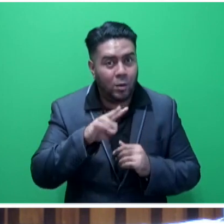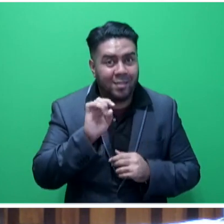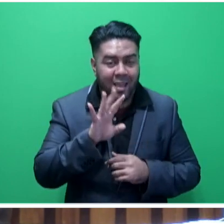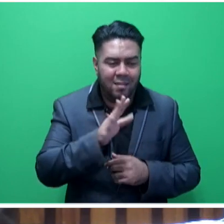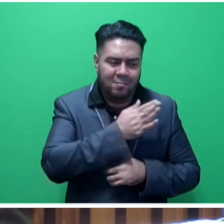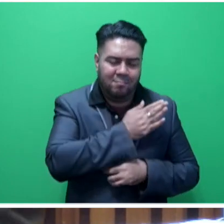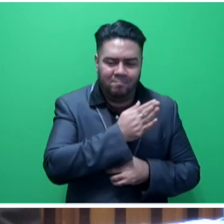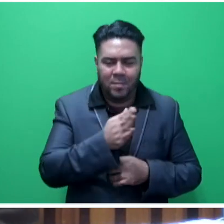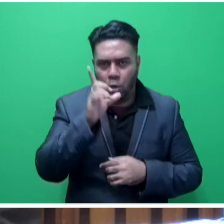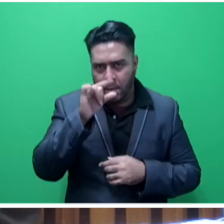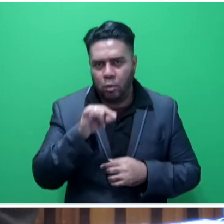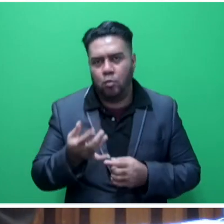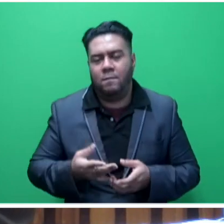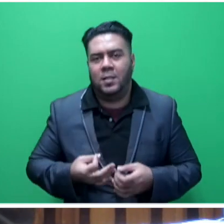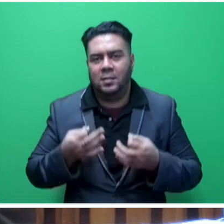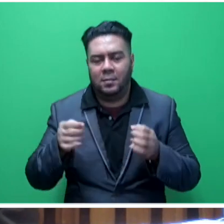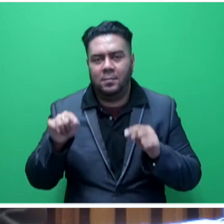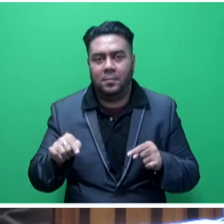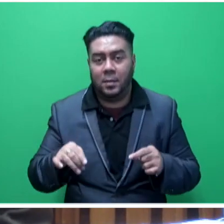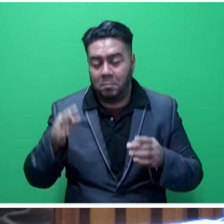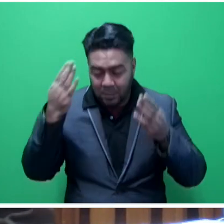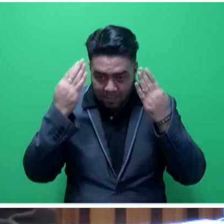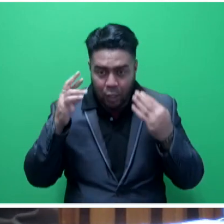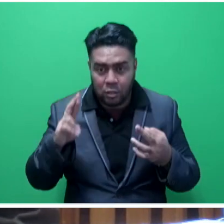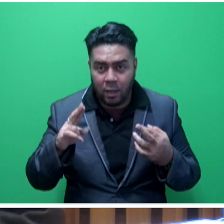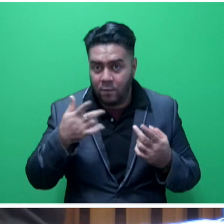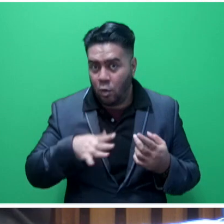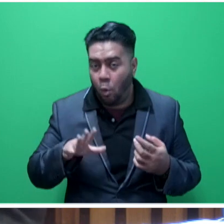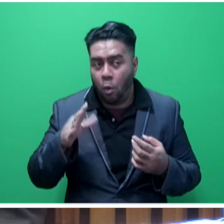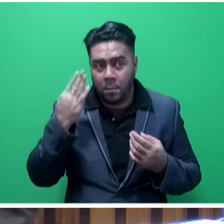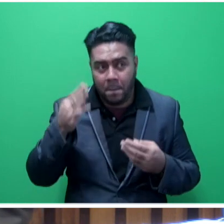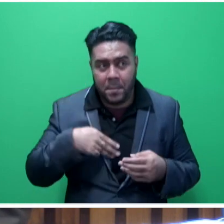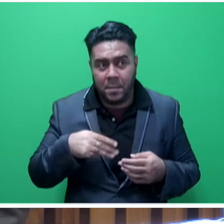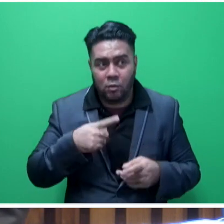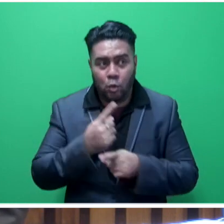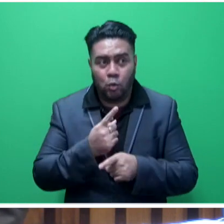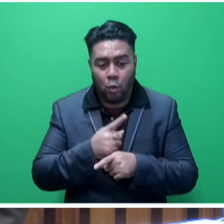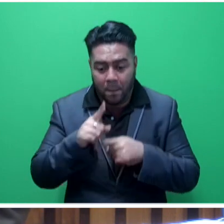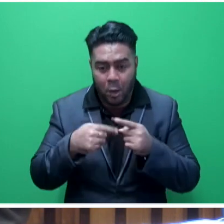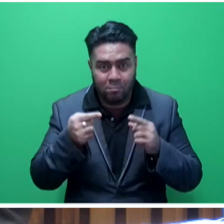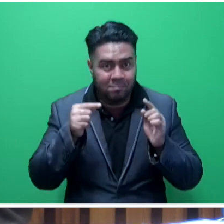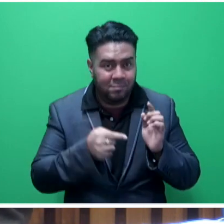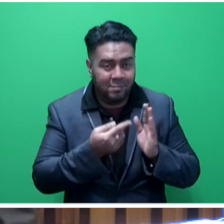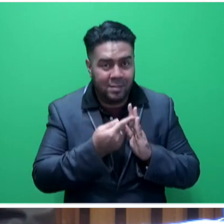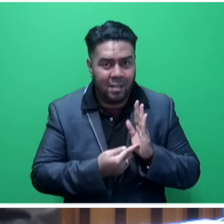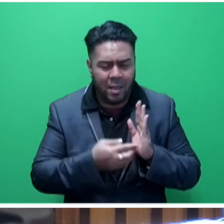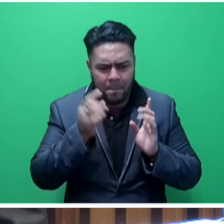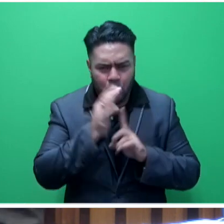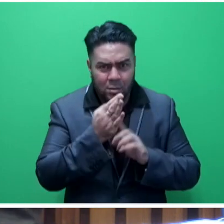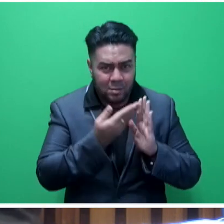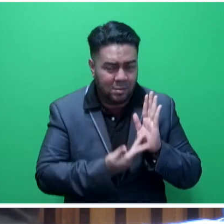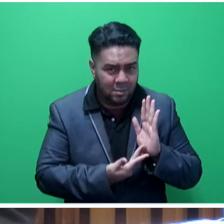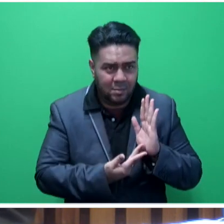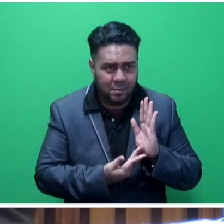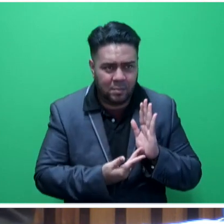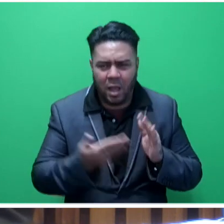to be able to facilitate that. Mr. Speaker, sir, if the honourable member is talking about the relevance, in fact, I